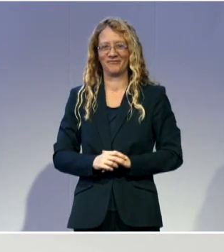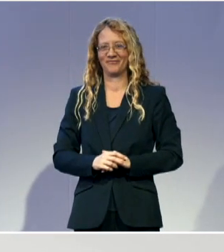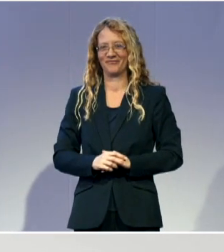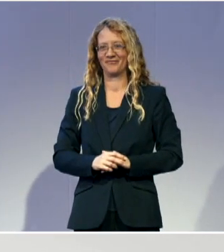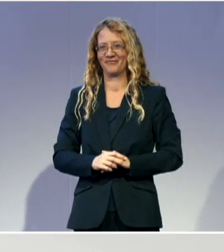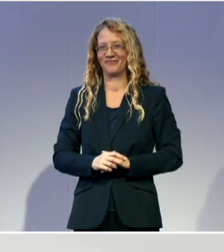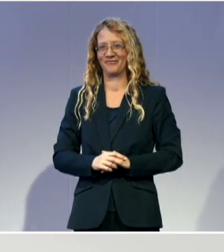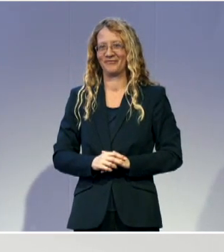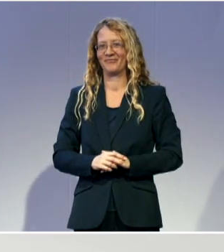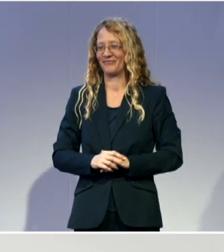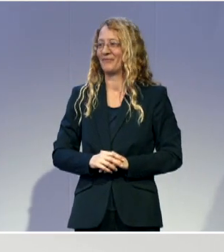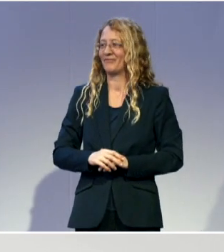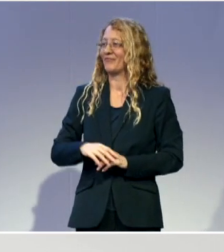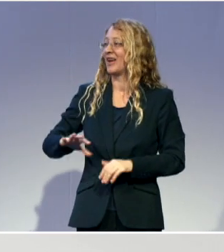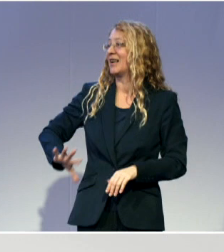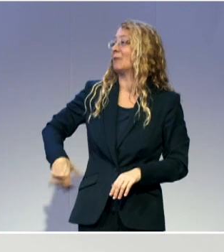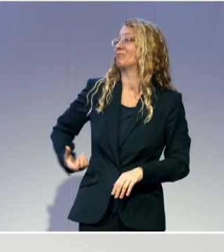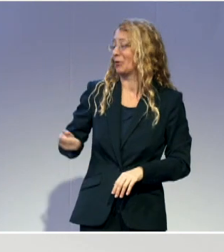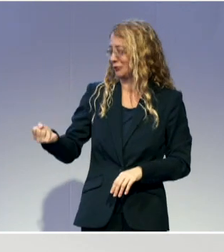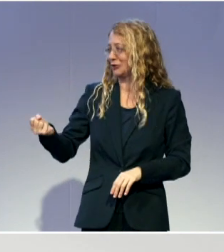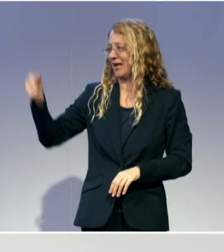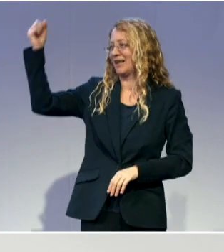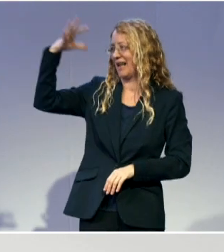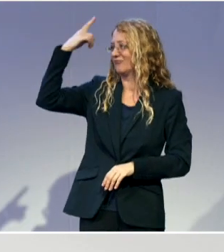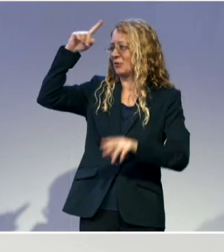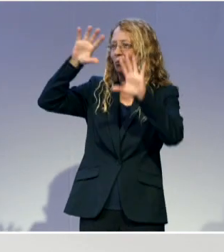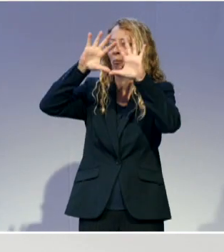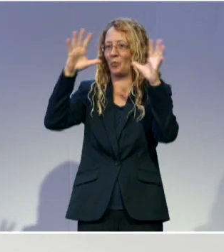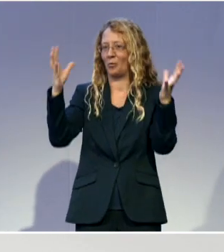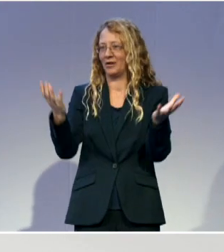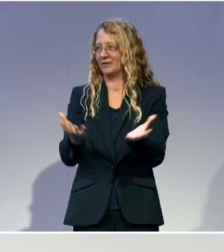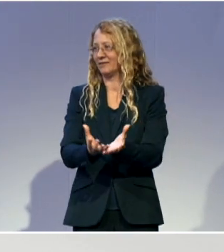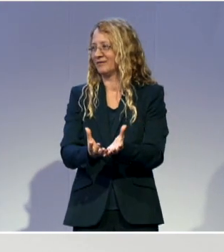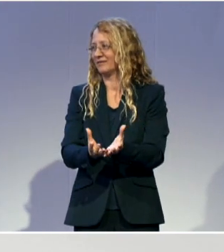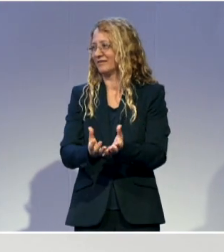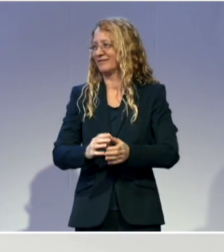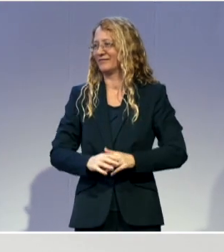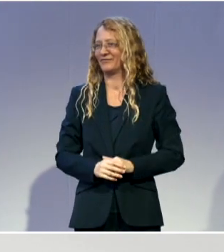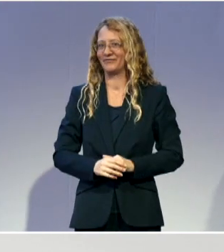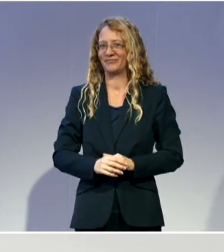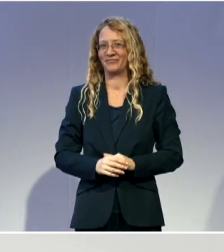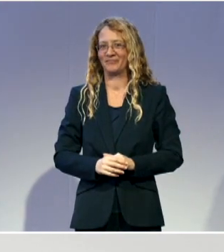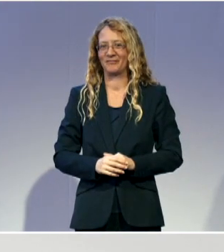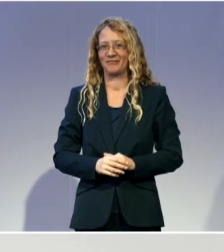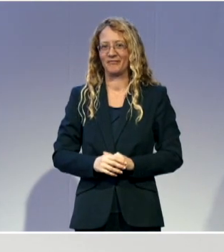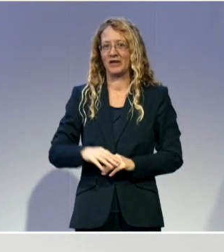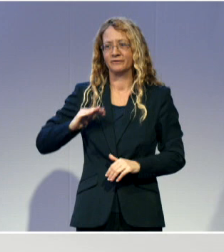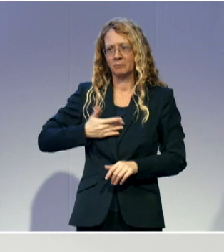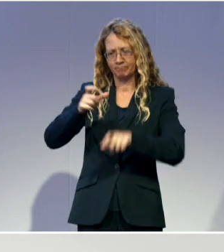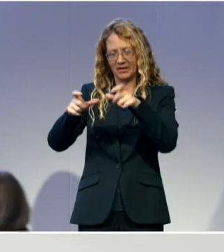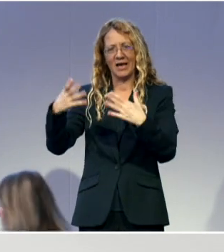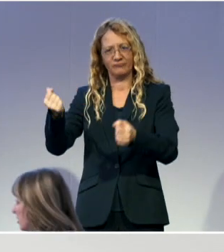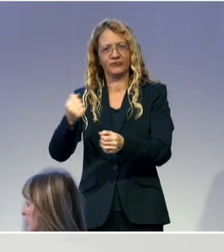And a second congratulations to Light for the World for its leadership program for women with disabilities, also in